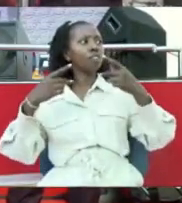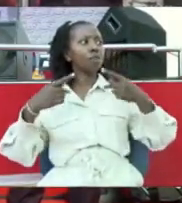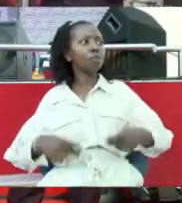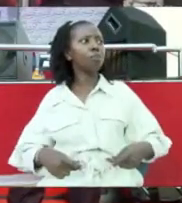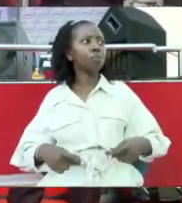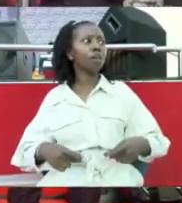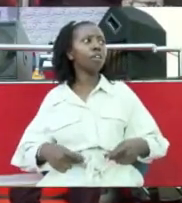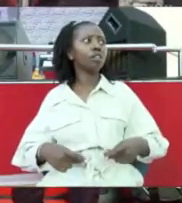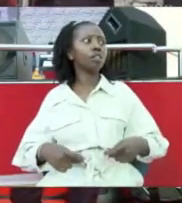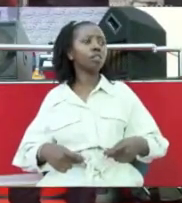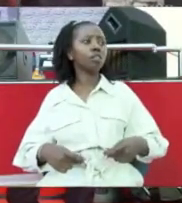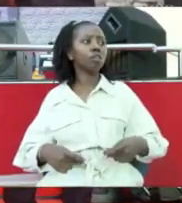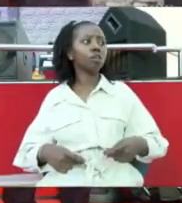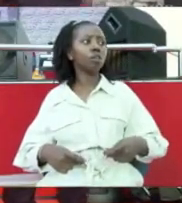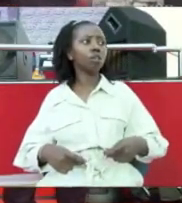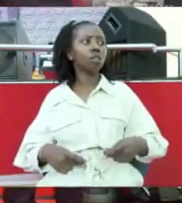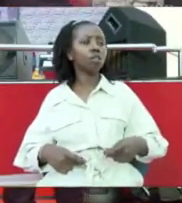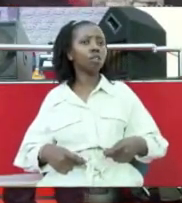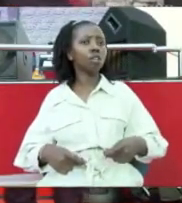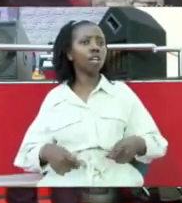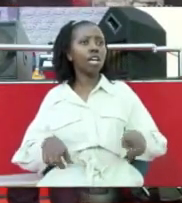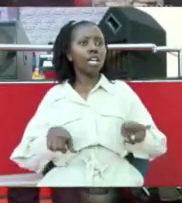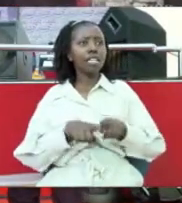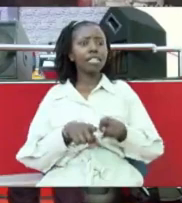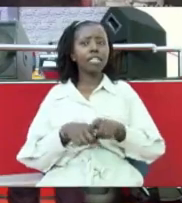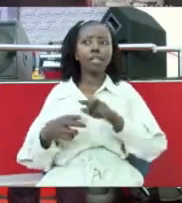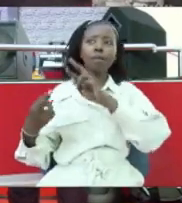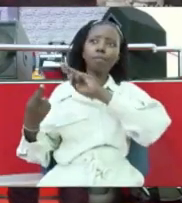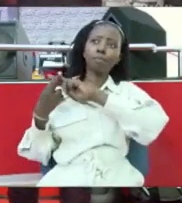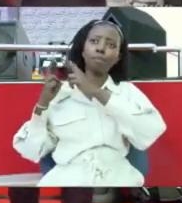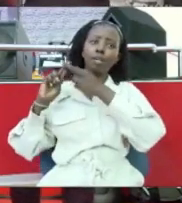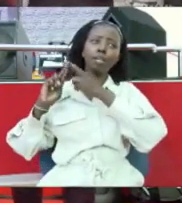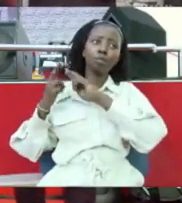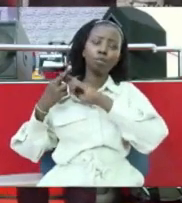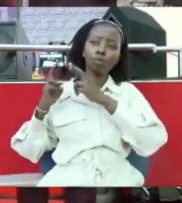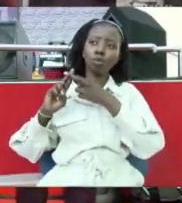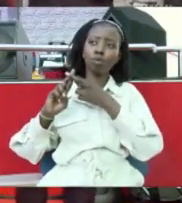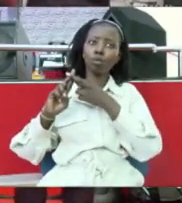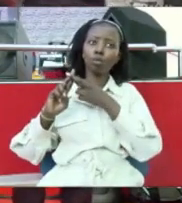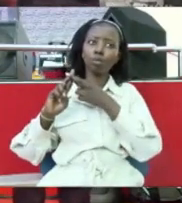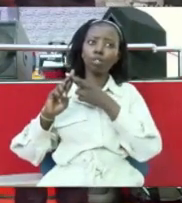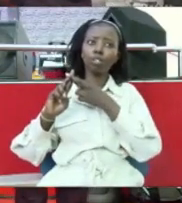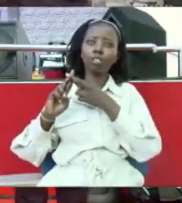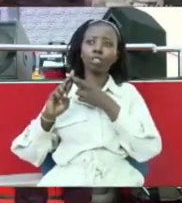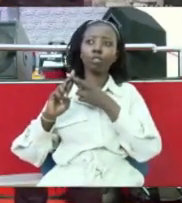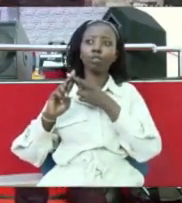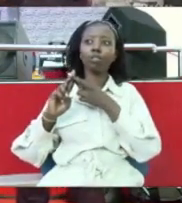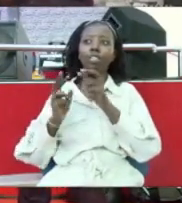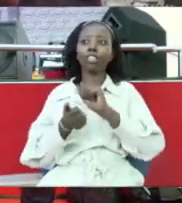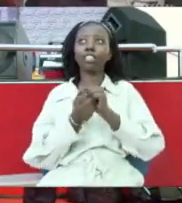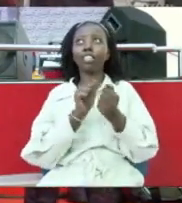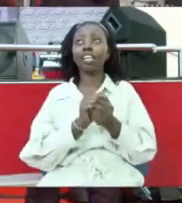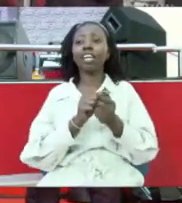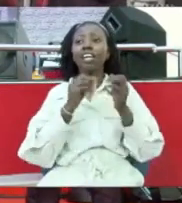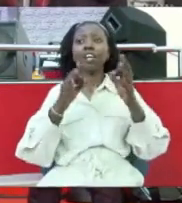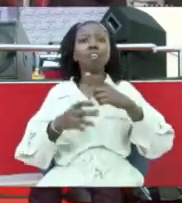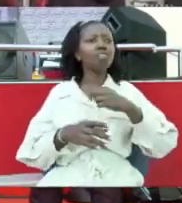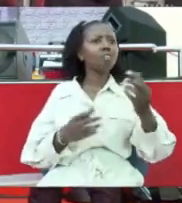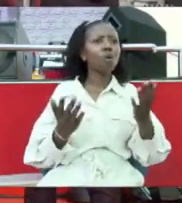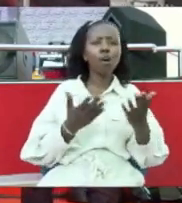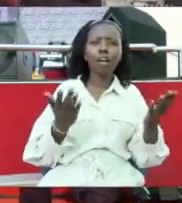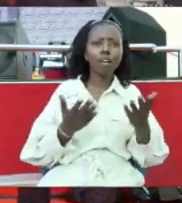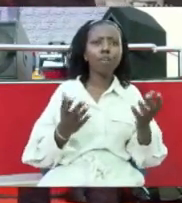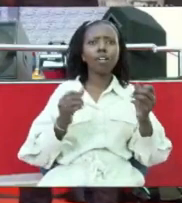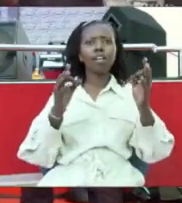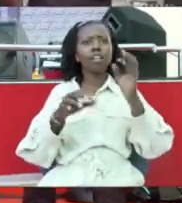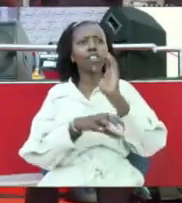This one calls for responsibility. Hii inataka kujukumika. If we are going anywhere. If this church is going to do